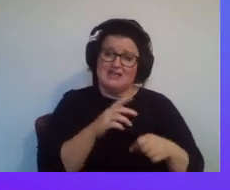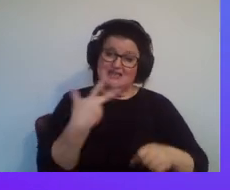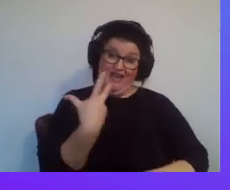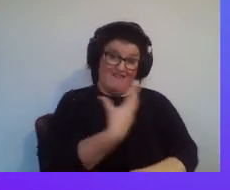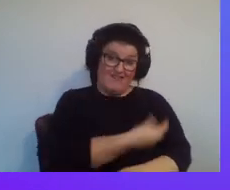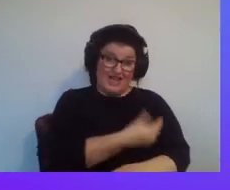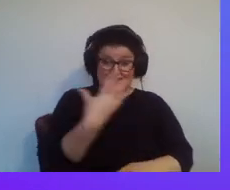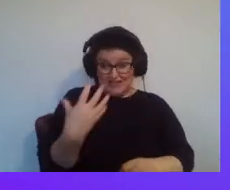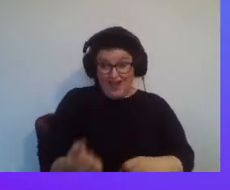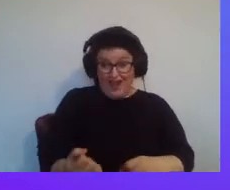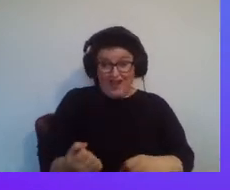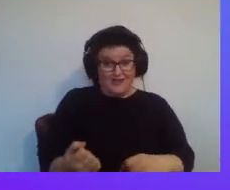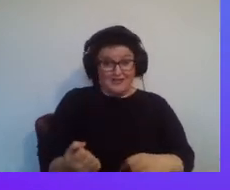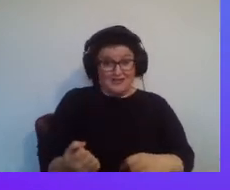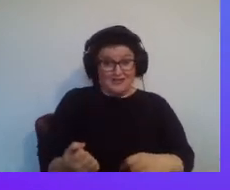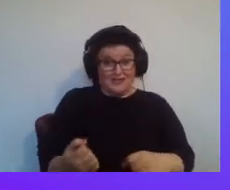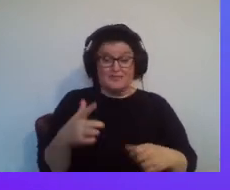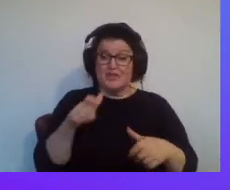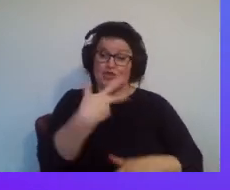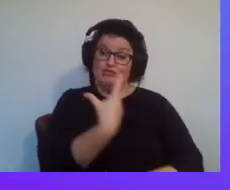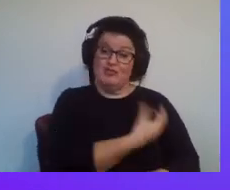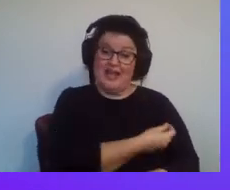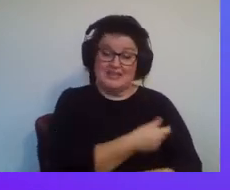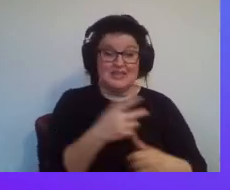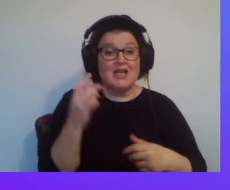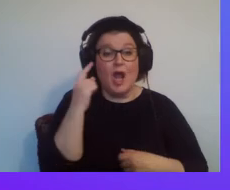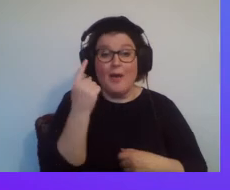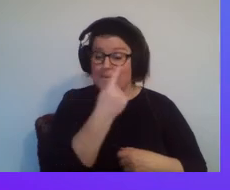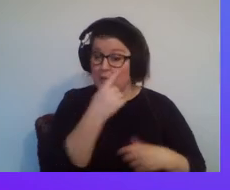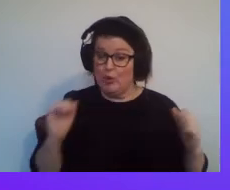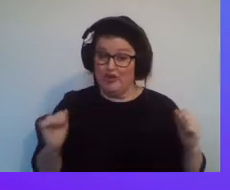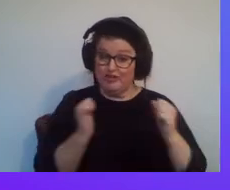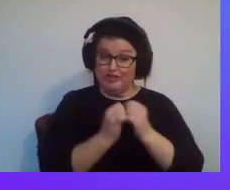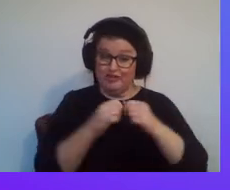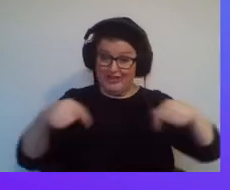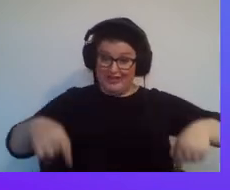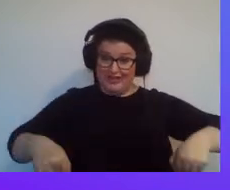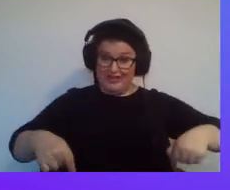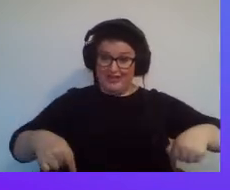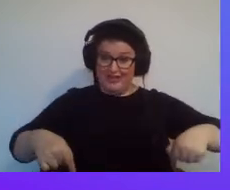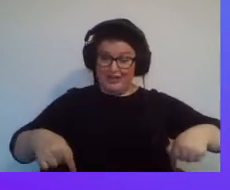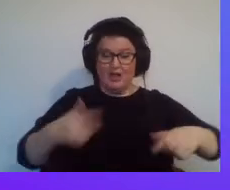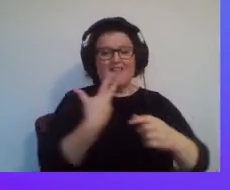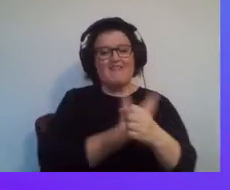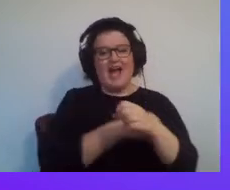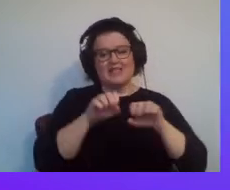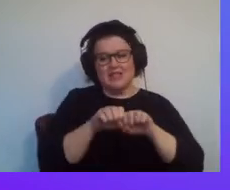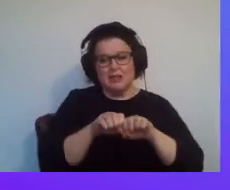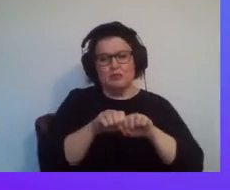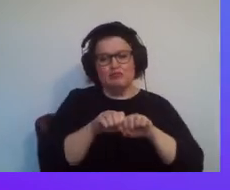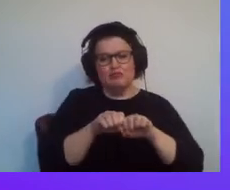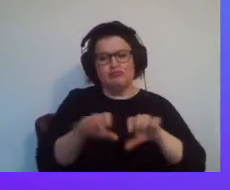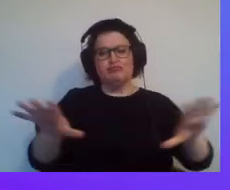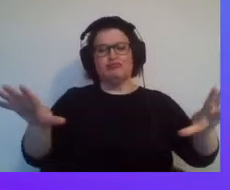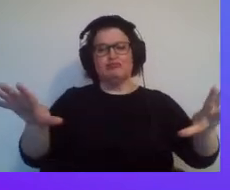that have been approved here. And we've got this fantastic program of being rolled out. And so there is